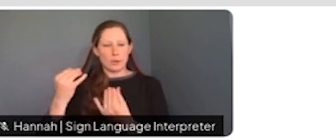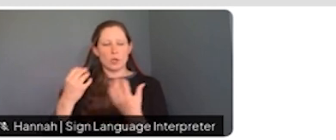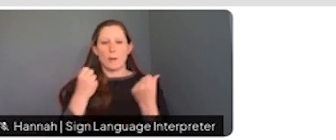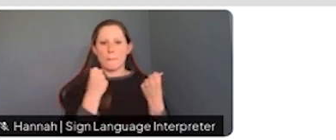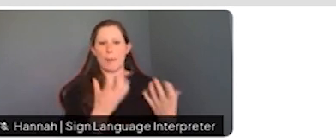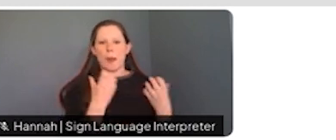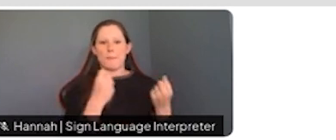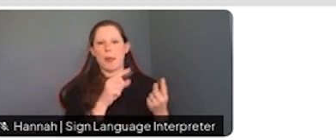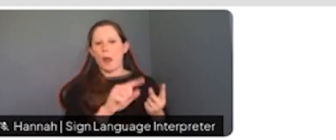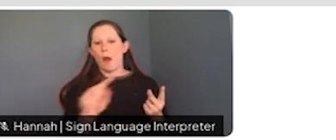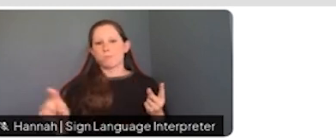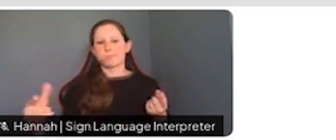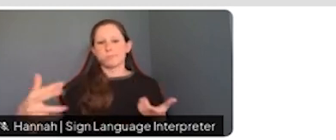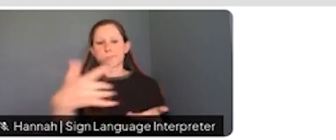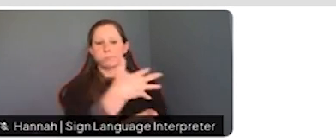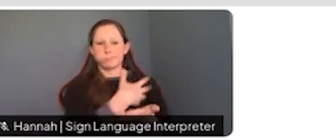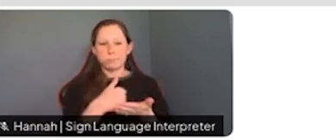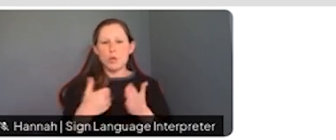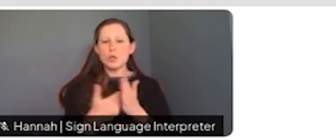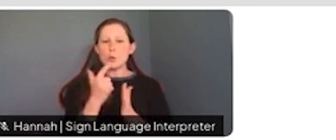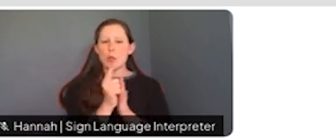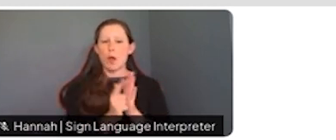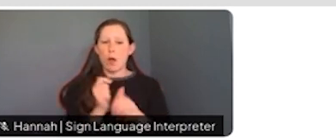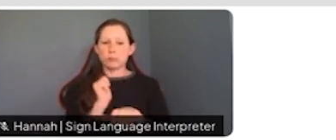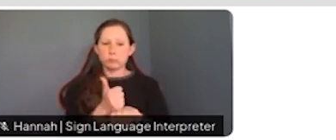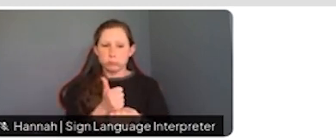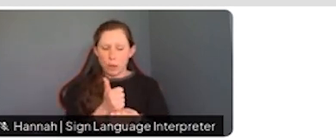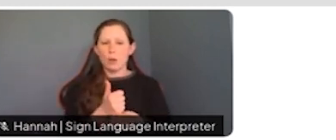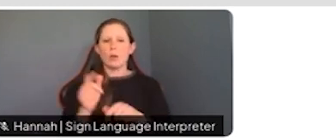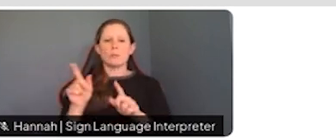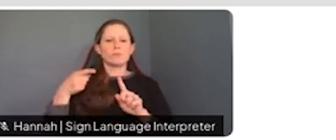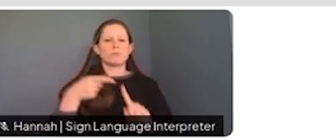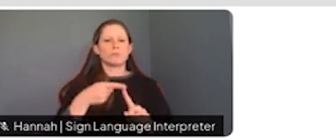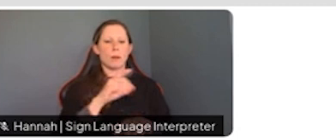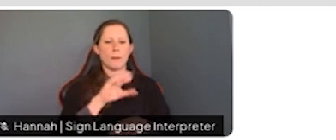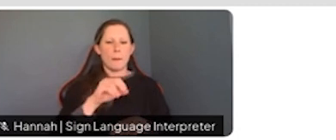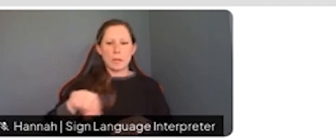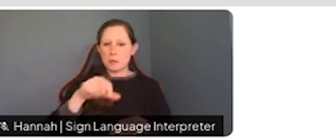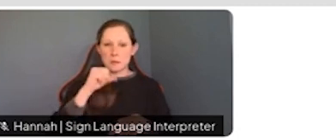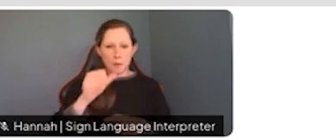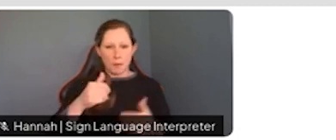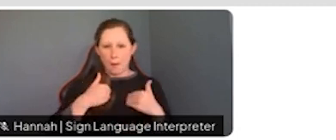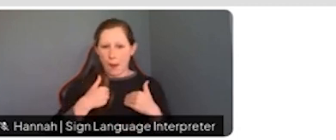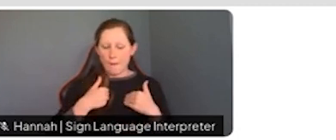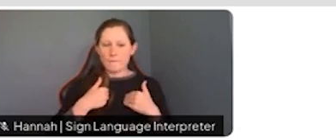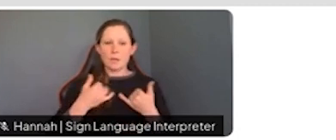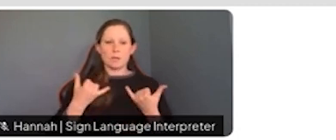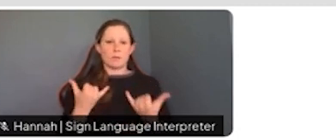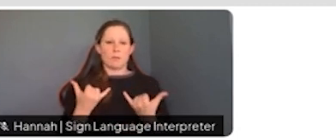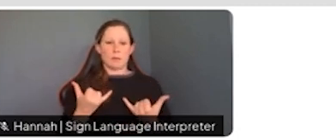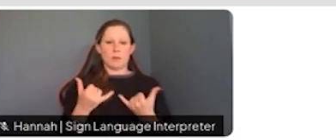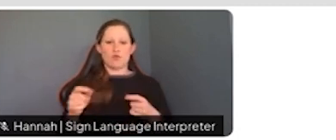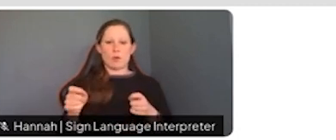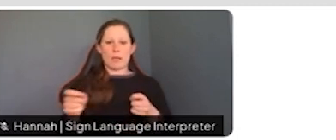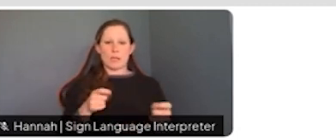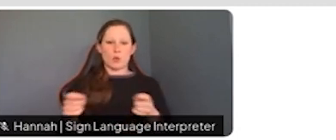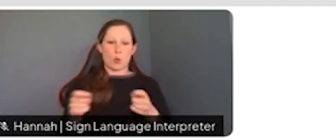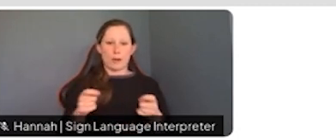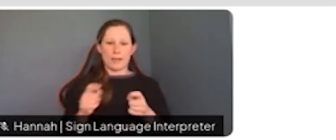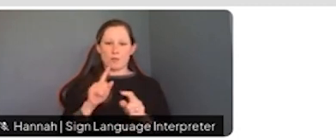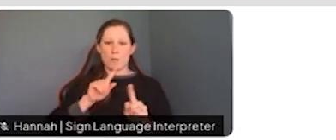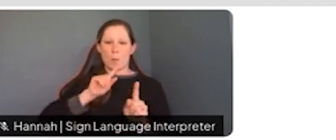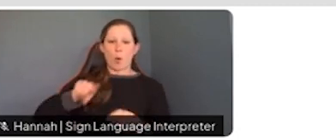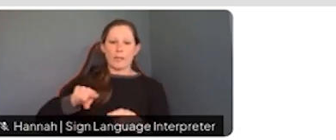this new law aims to cover companies that do not have an existing regulatory reporting regime in place with the